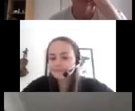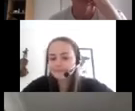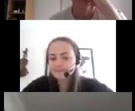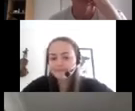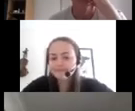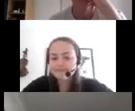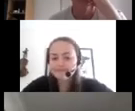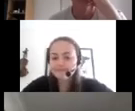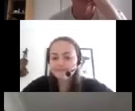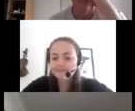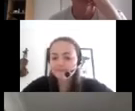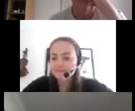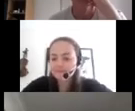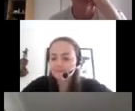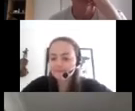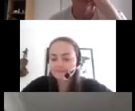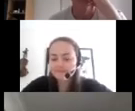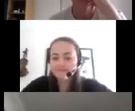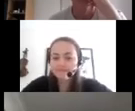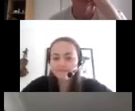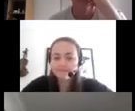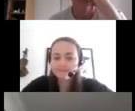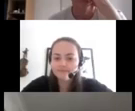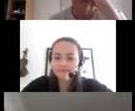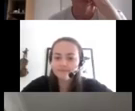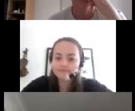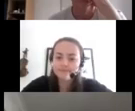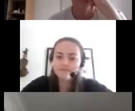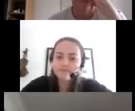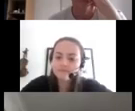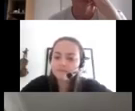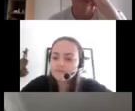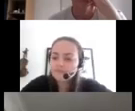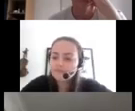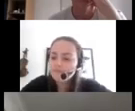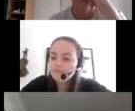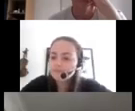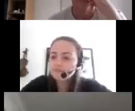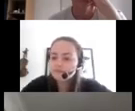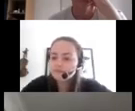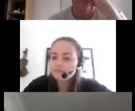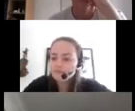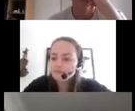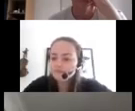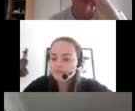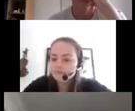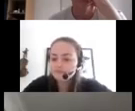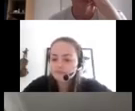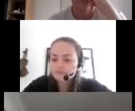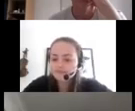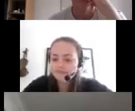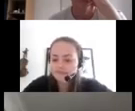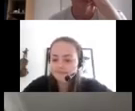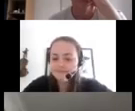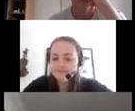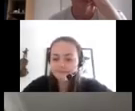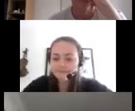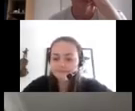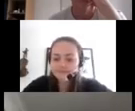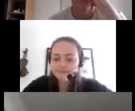PDF really, which has a link to each of the provider's own security engagements and how they